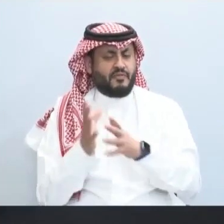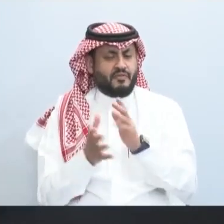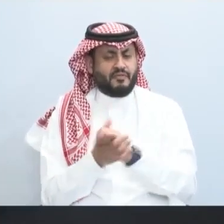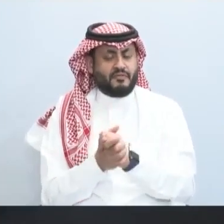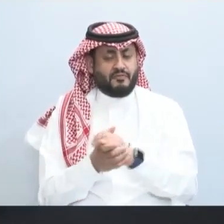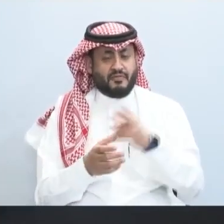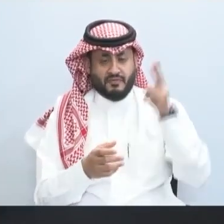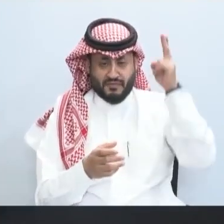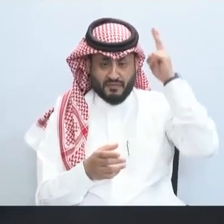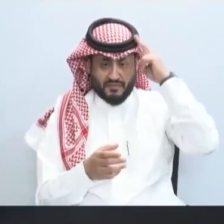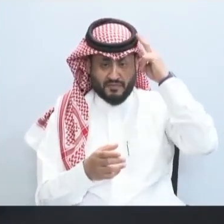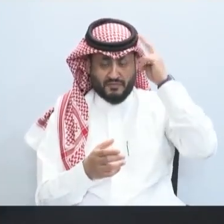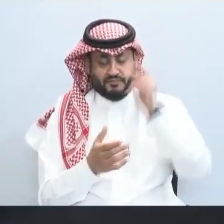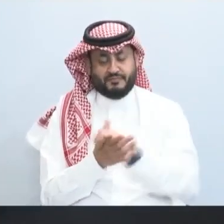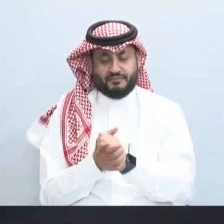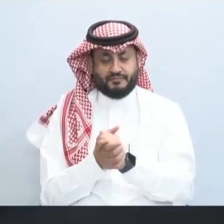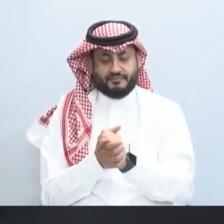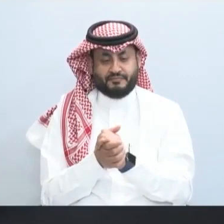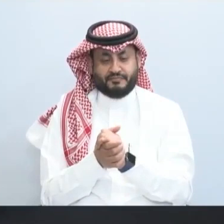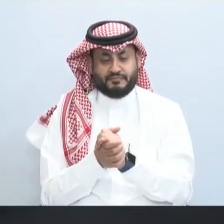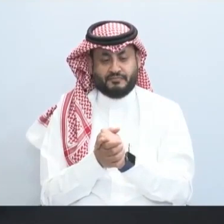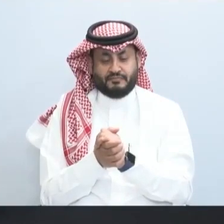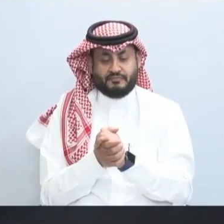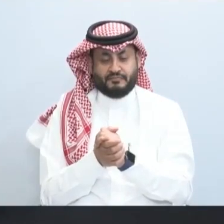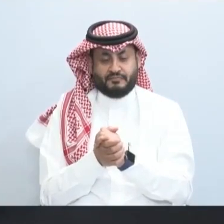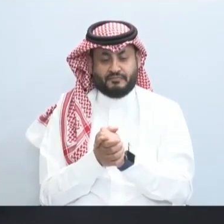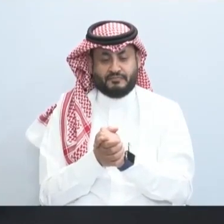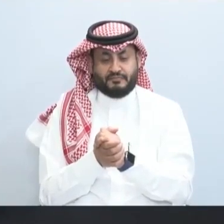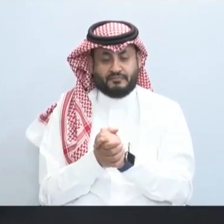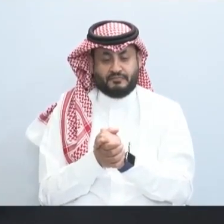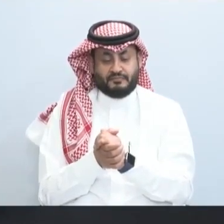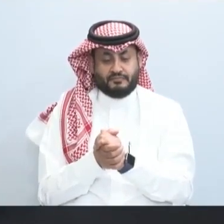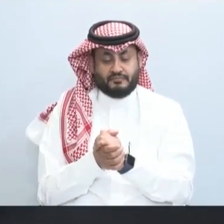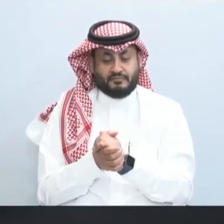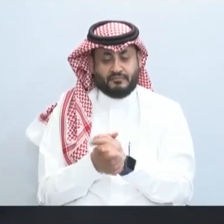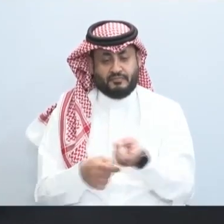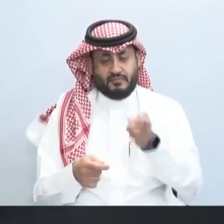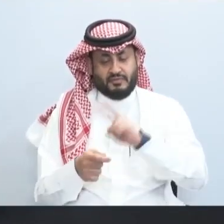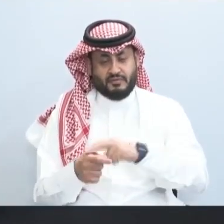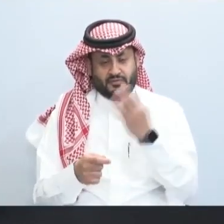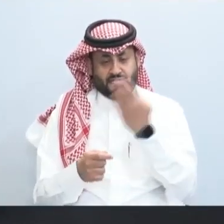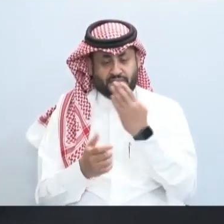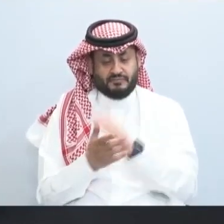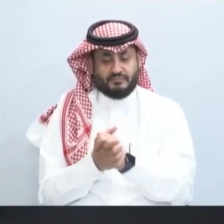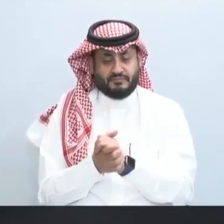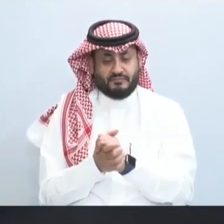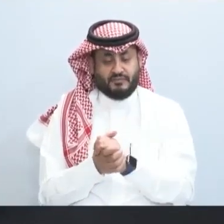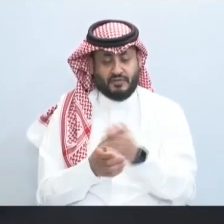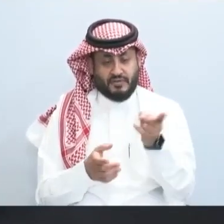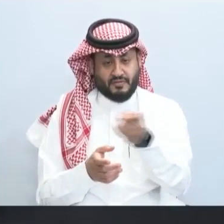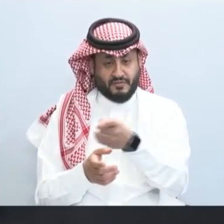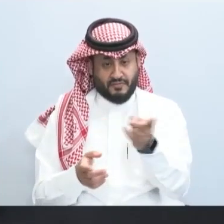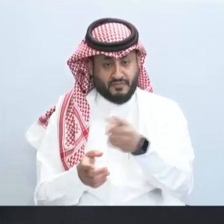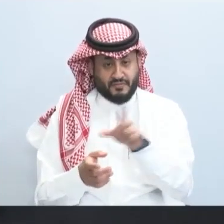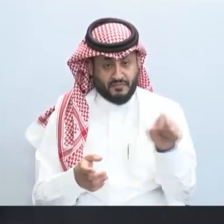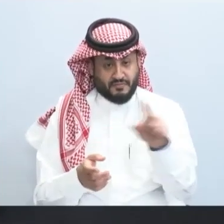the kingdom of Saudi Arabia. Now let's read it for only one more time, but this time I'm going to